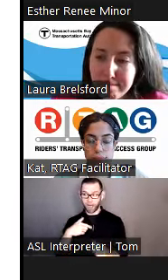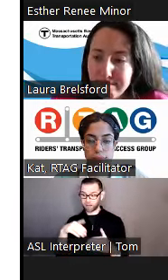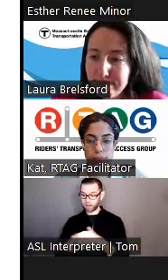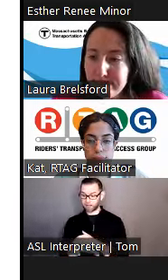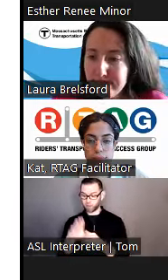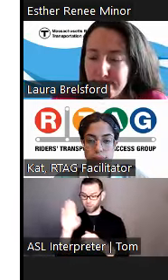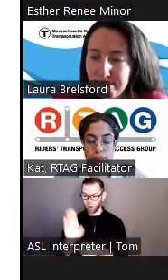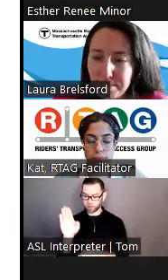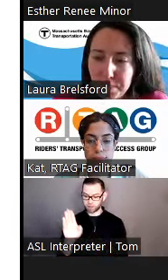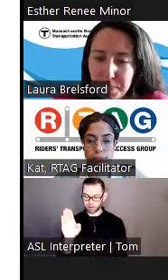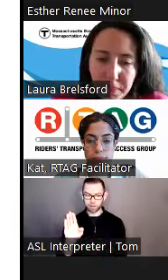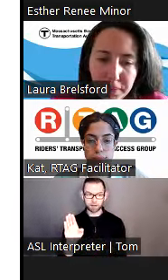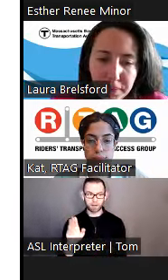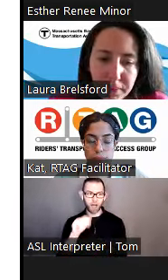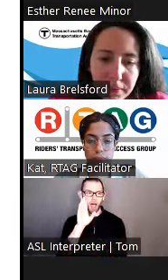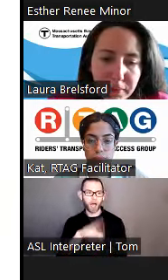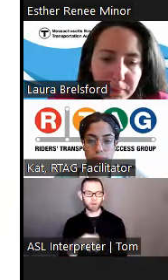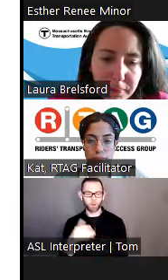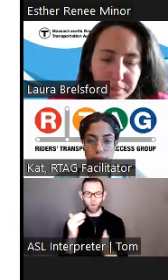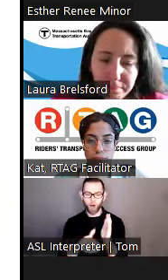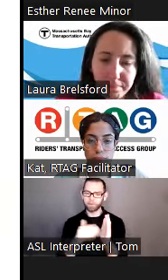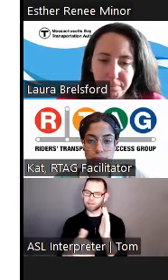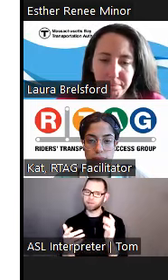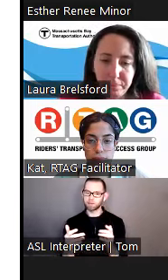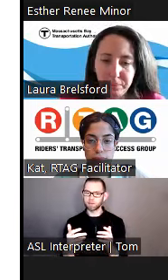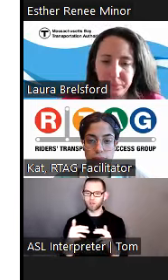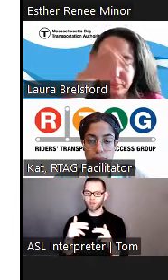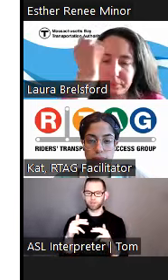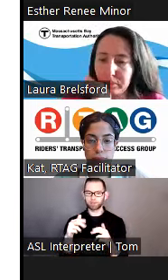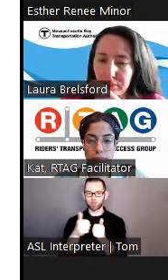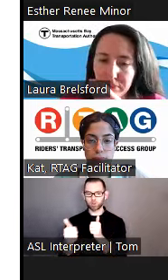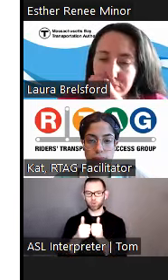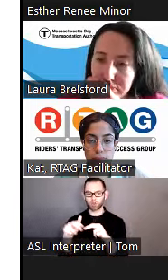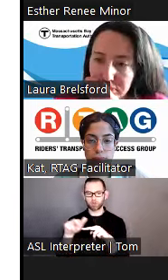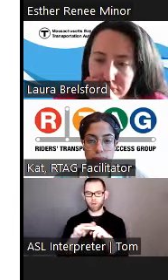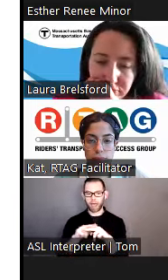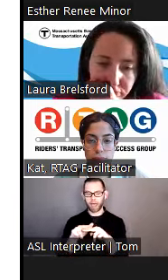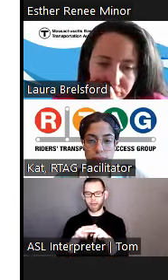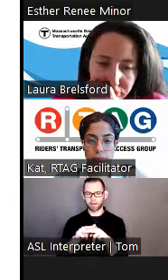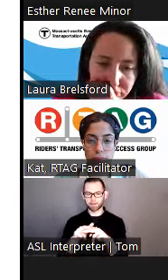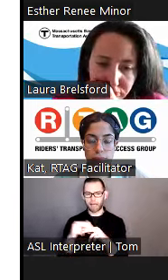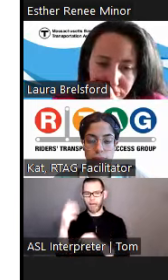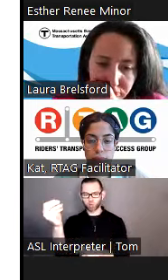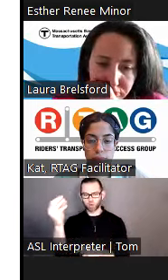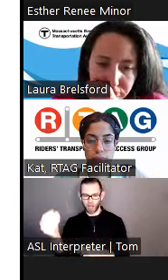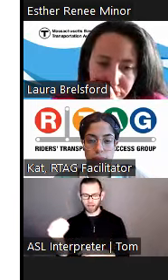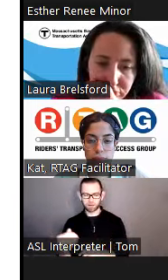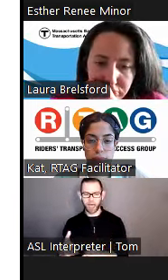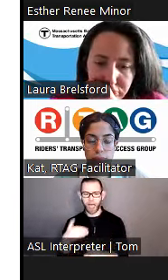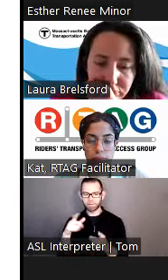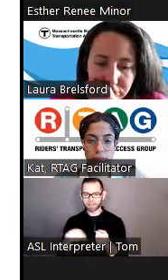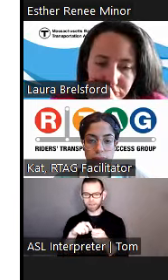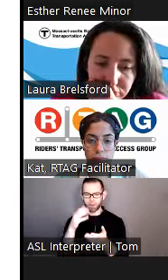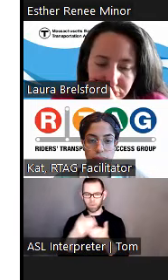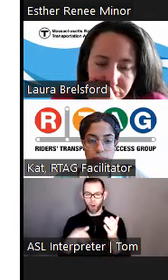and I know that a lot of the times the commuter rail trains are outside, there's a certain part of that platform that